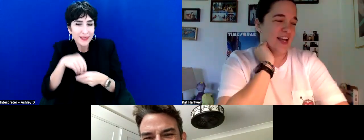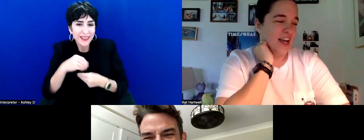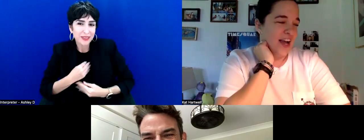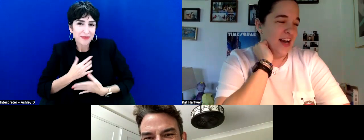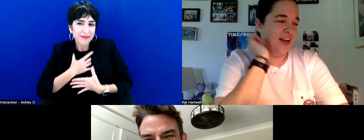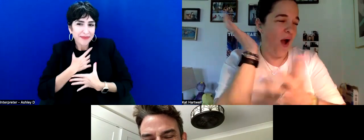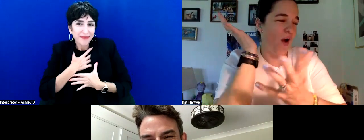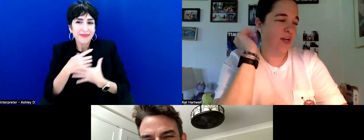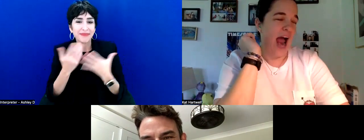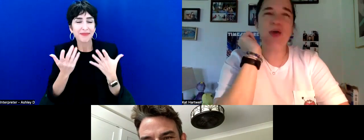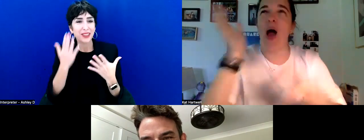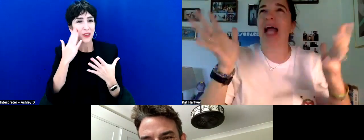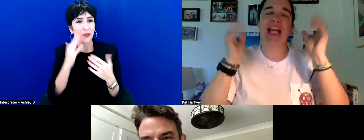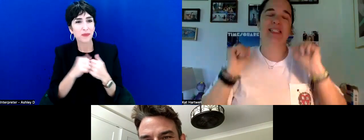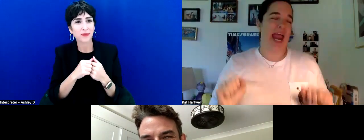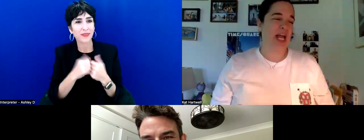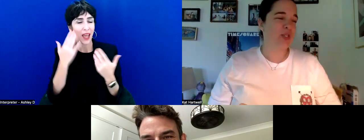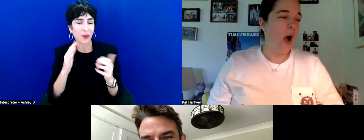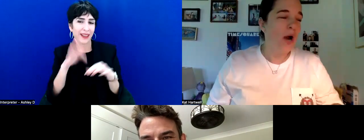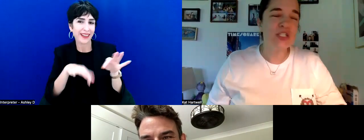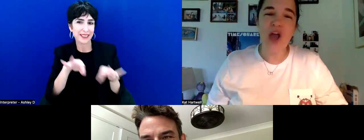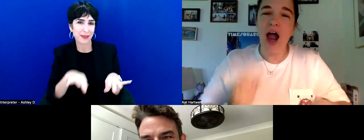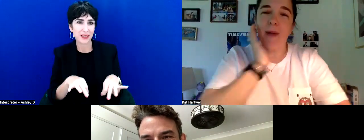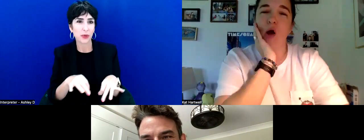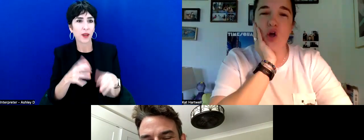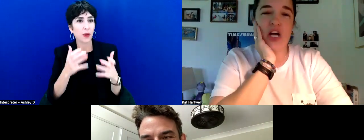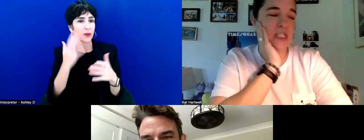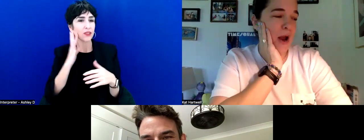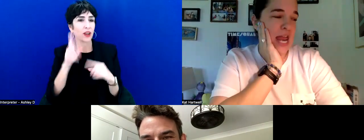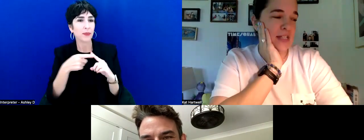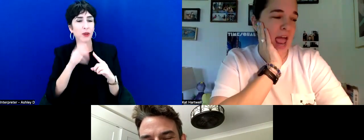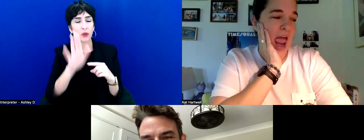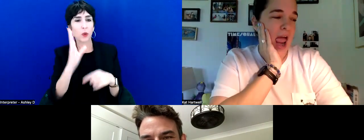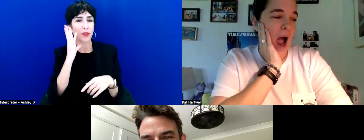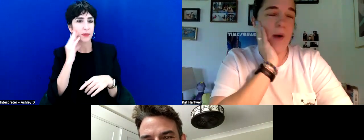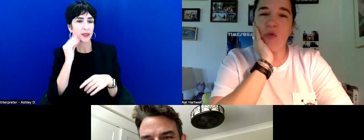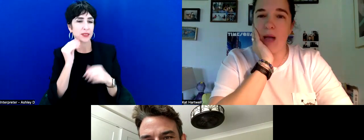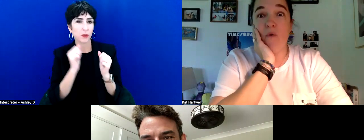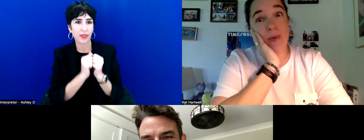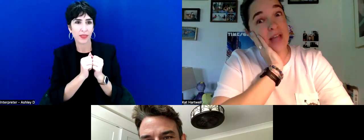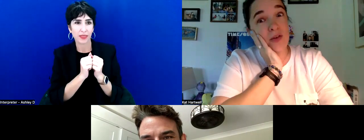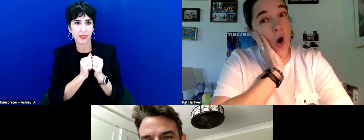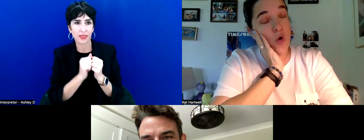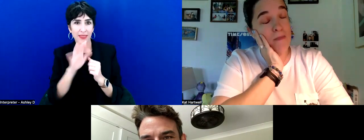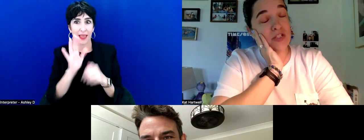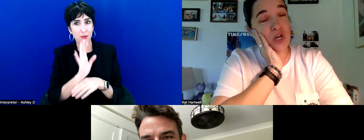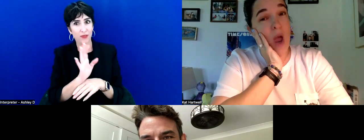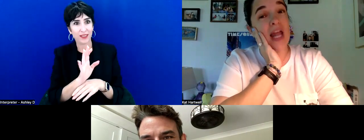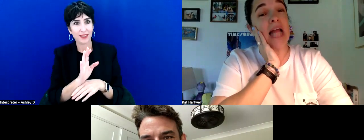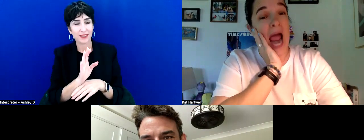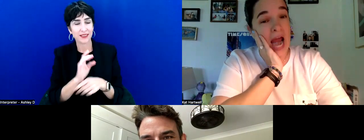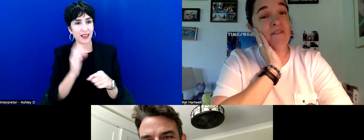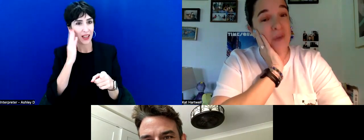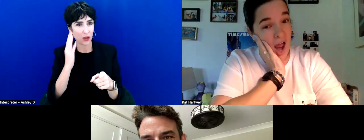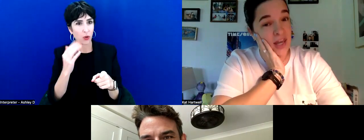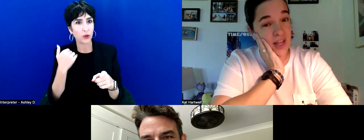just, I don't know, I can't explain it. So I want to talk about your experience about that movie because I know you mentioned you had